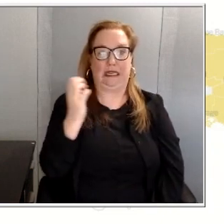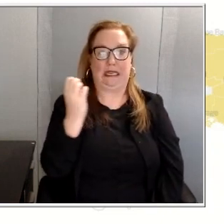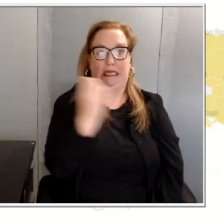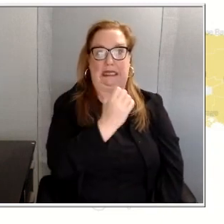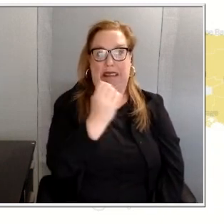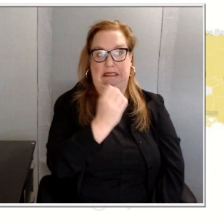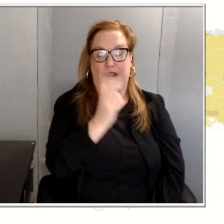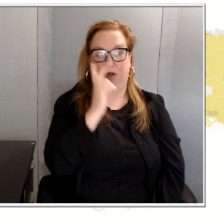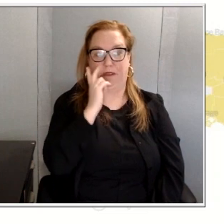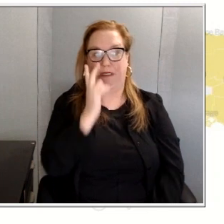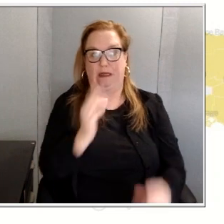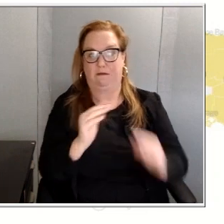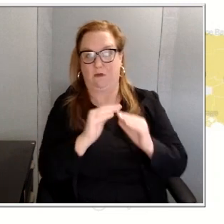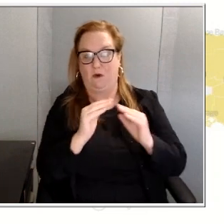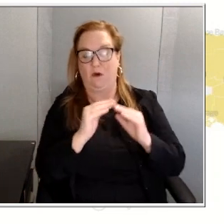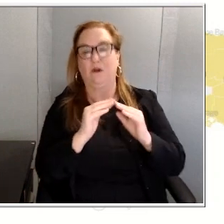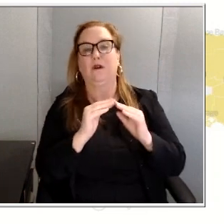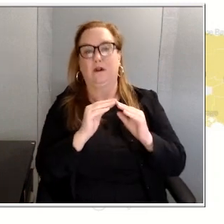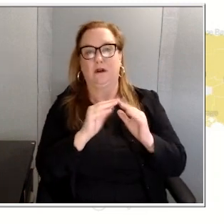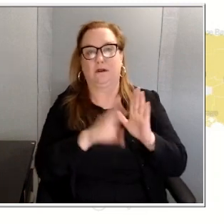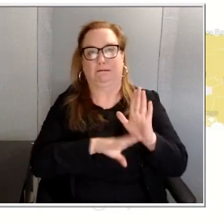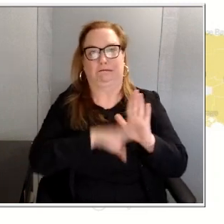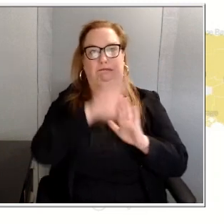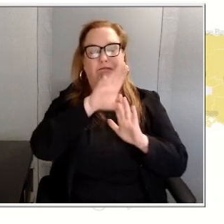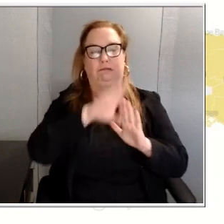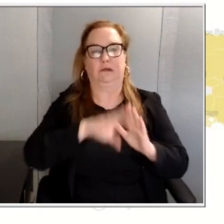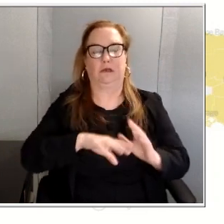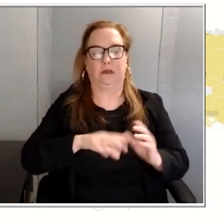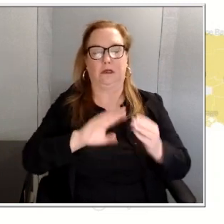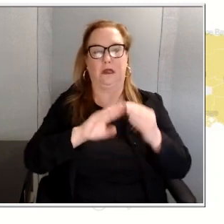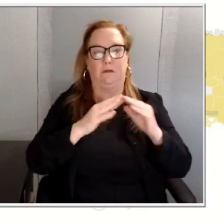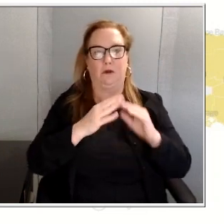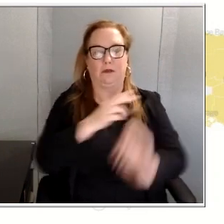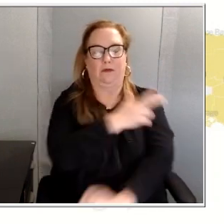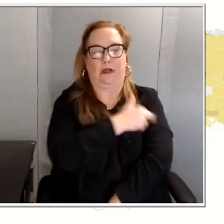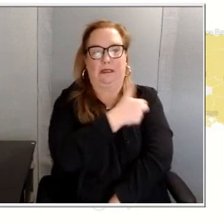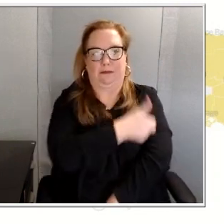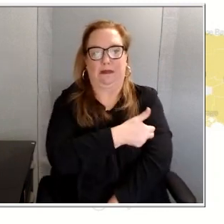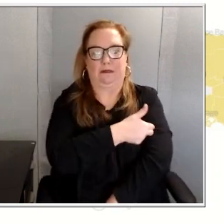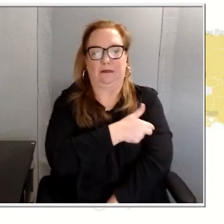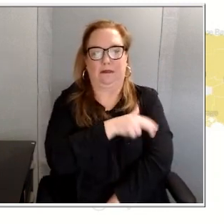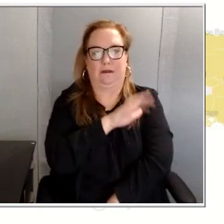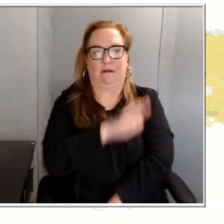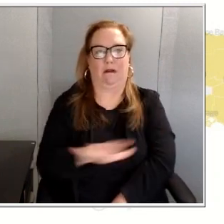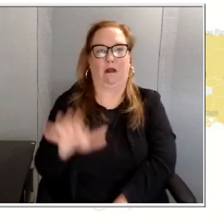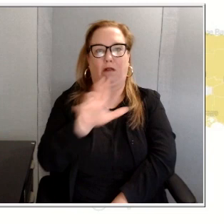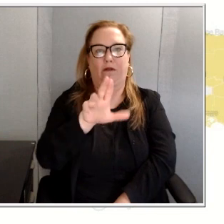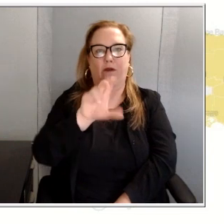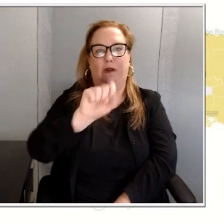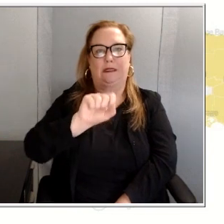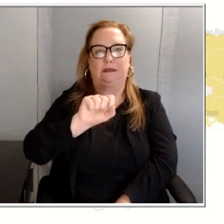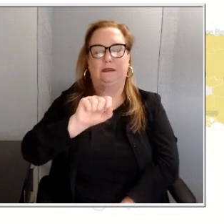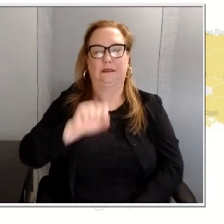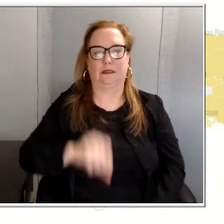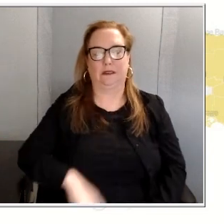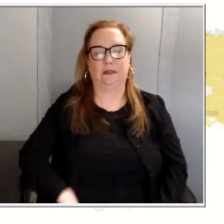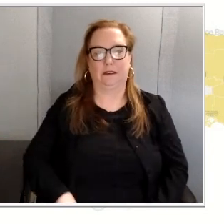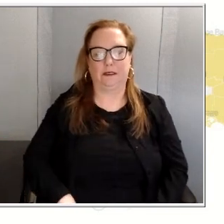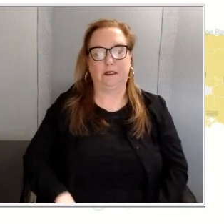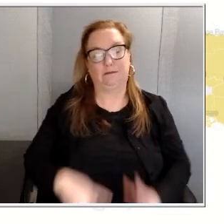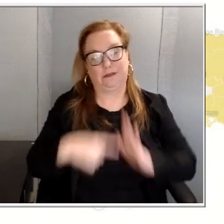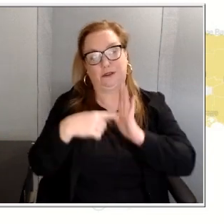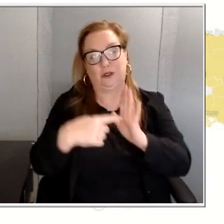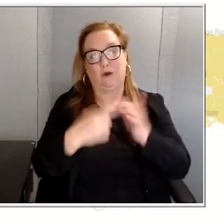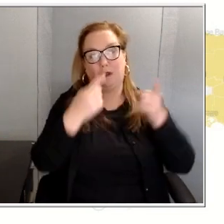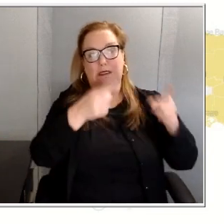little bit more of it taking off. Still, as I said, the rising number of hospitalizations across the United States, probably the best indicator where we are in the pandemic. You've heard